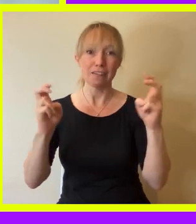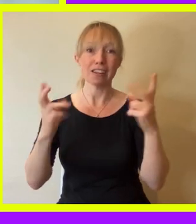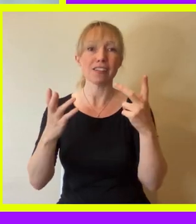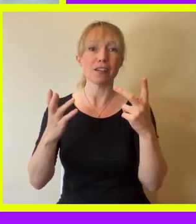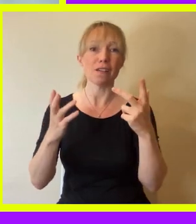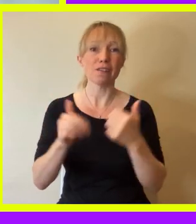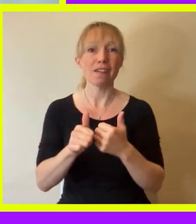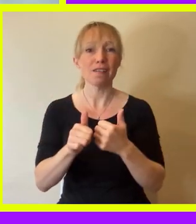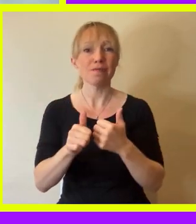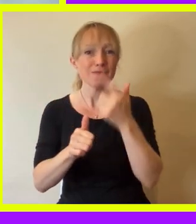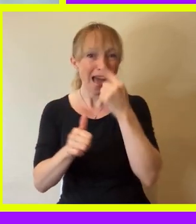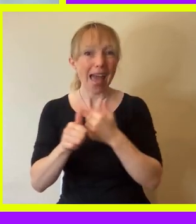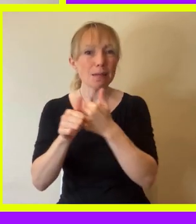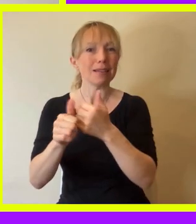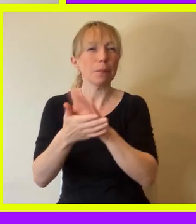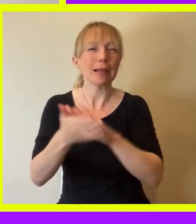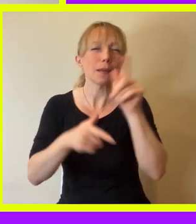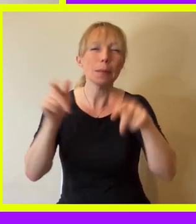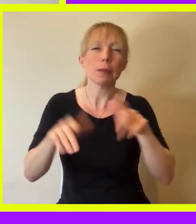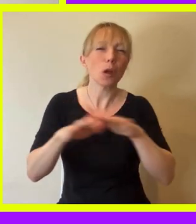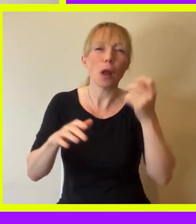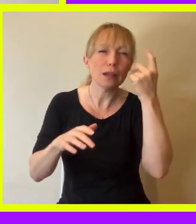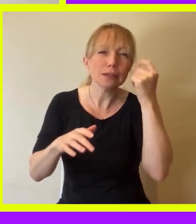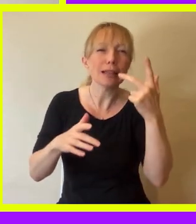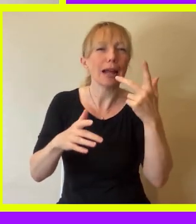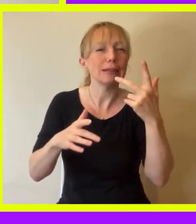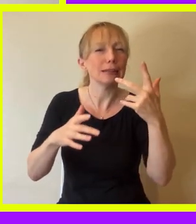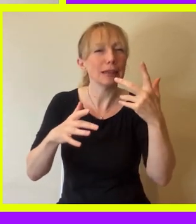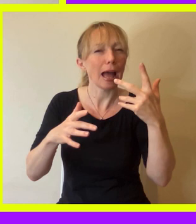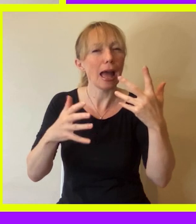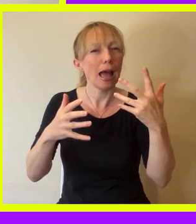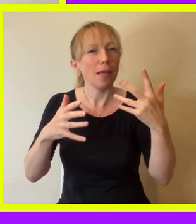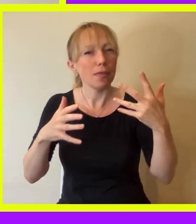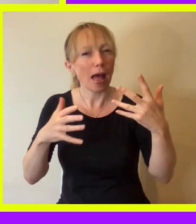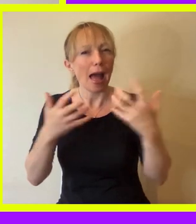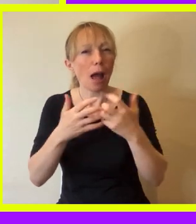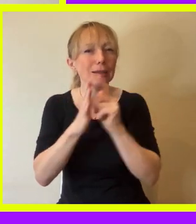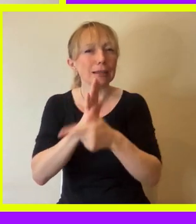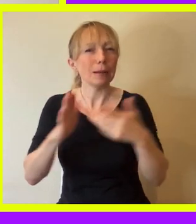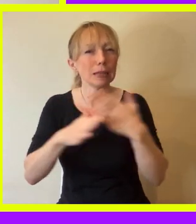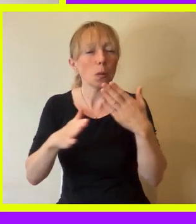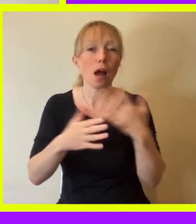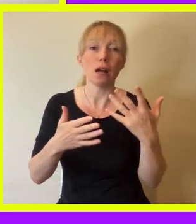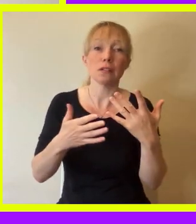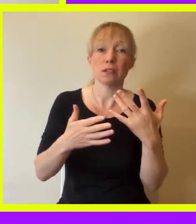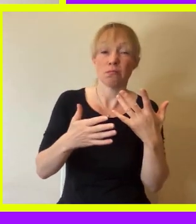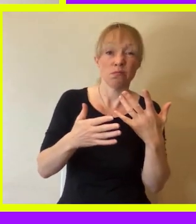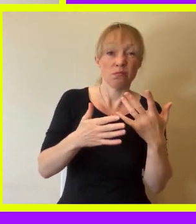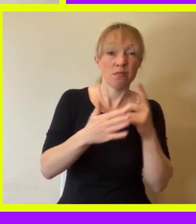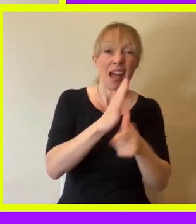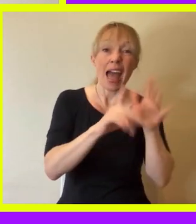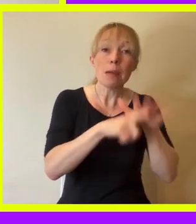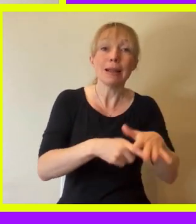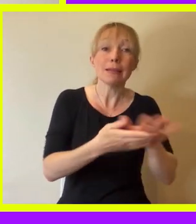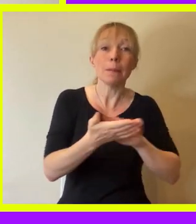the mechanisms of disability. Ableism is the idea that certain bodies are more valuable than others, simply because they